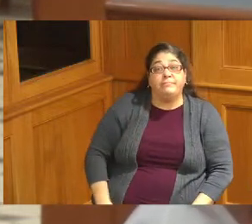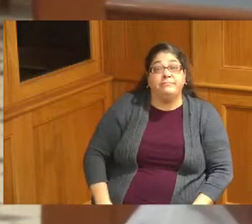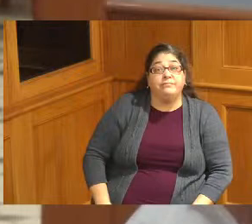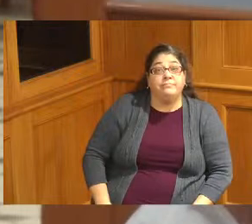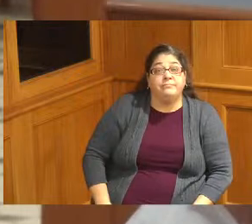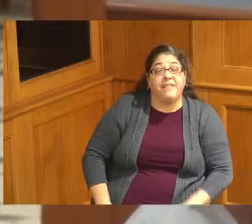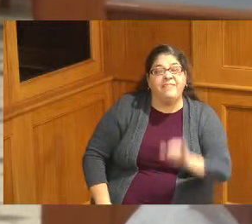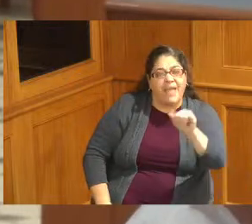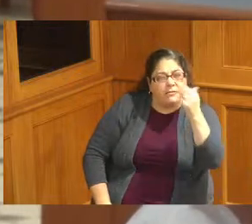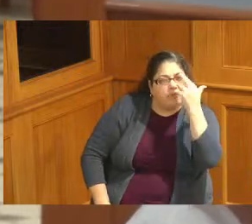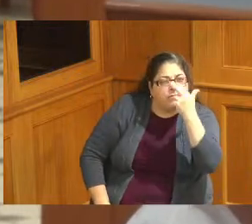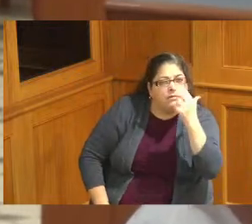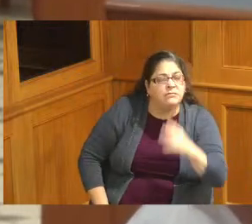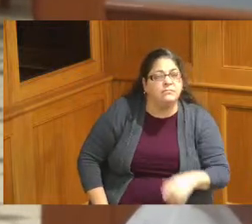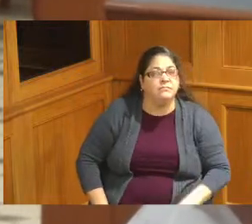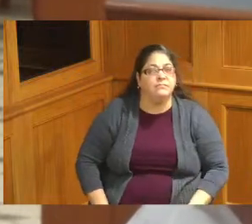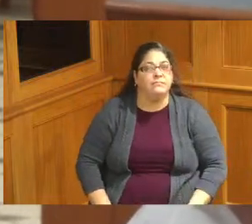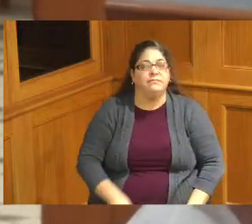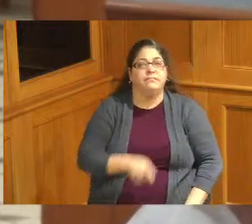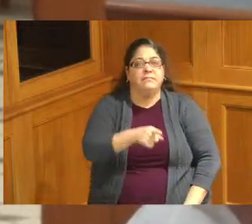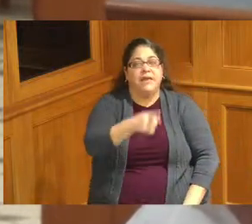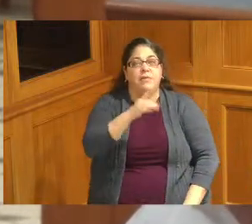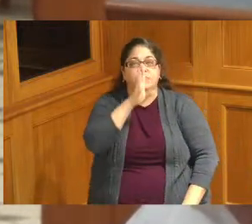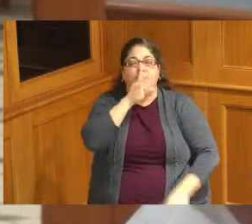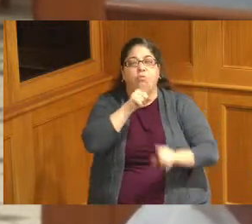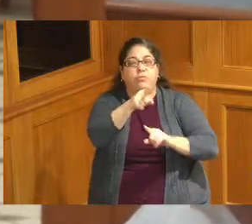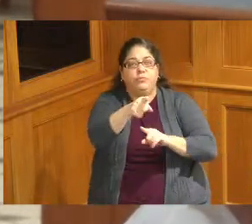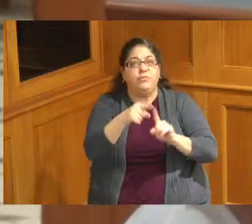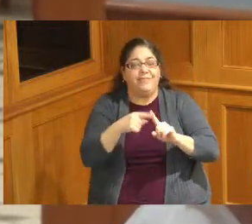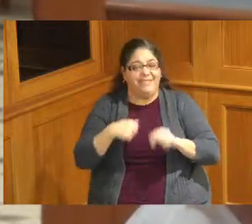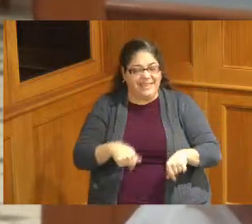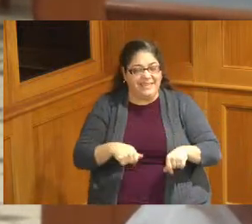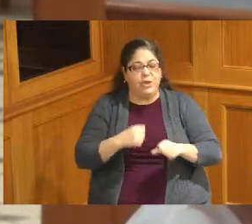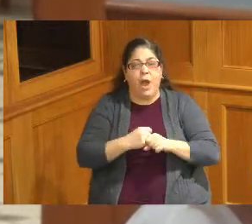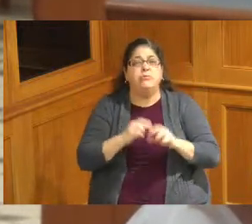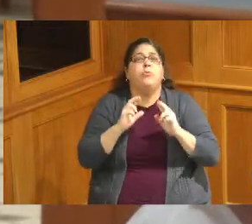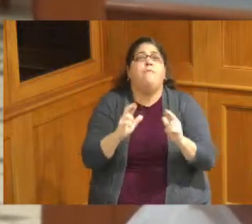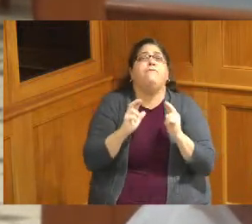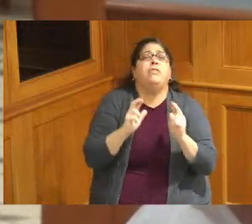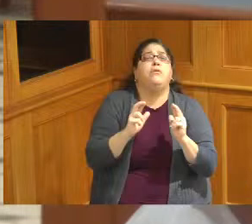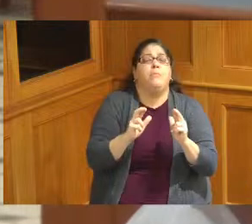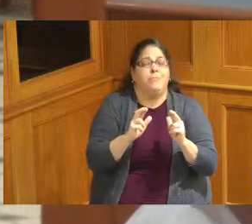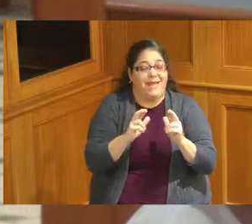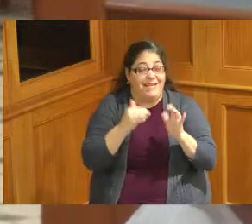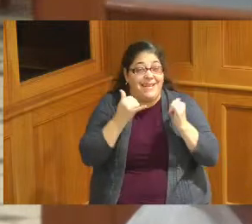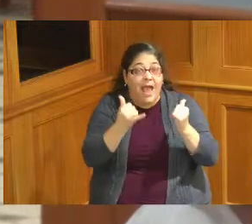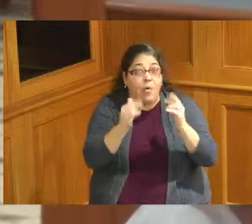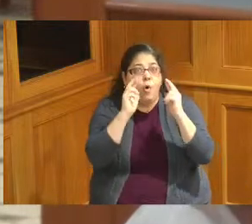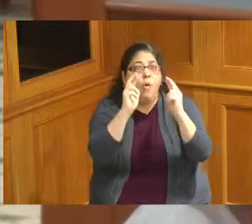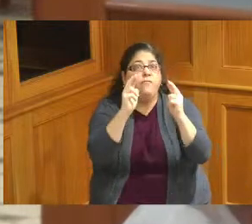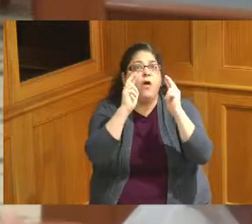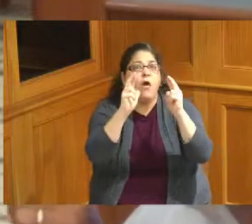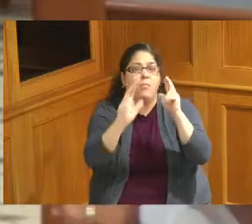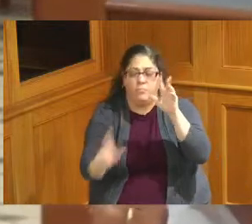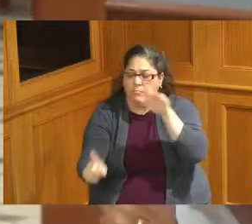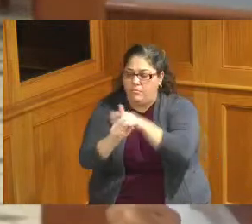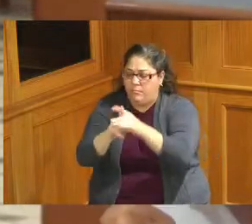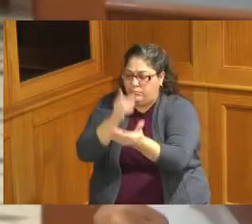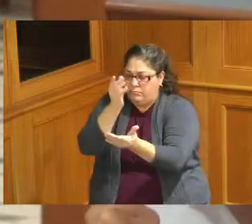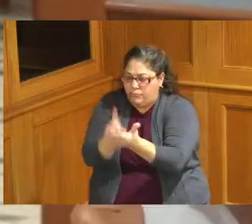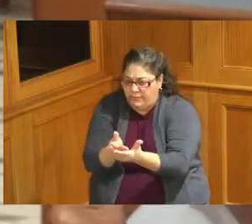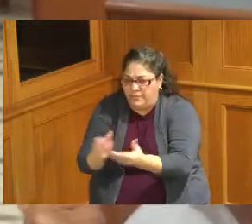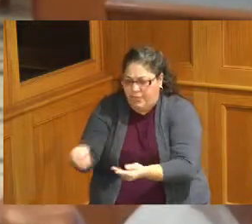And he said, when I talked to you earlier this year, I was hopeful, but I had to call you and tell you, and then they